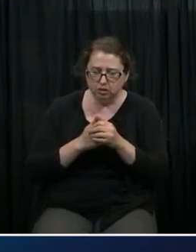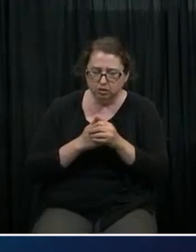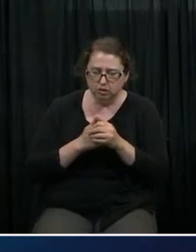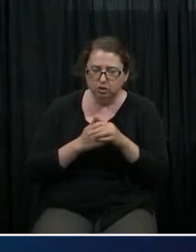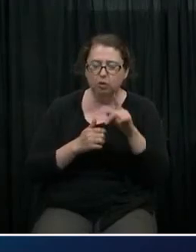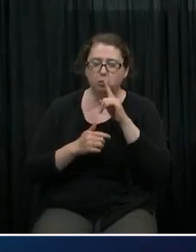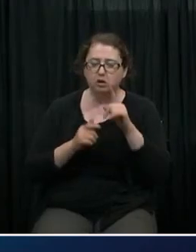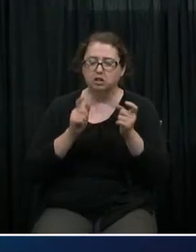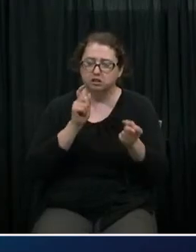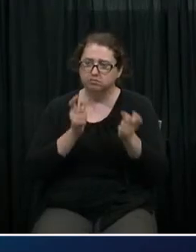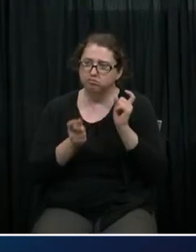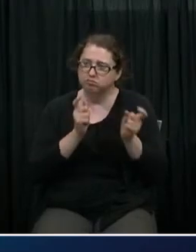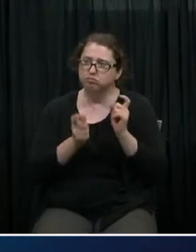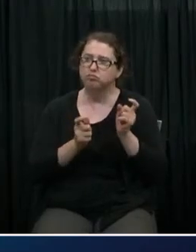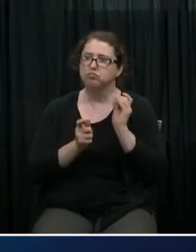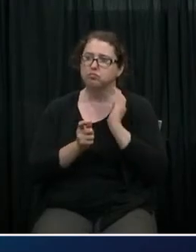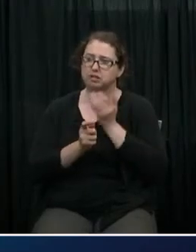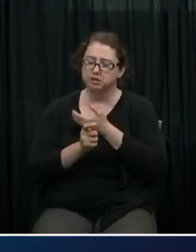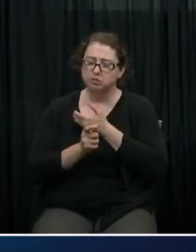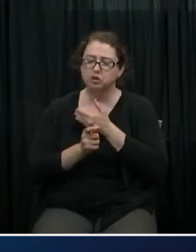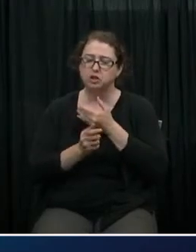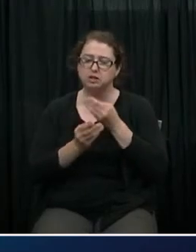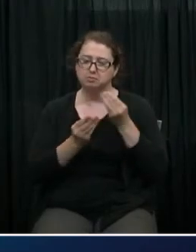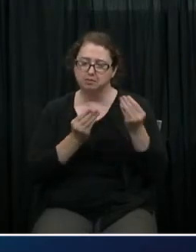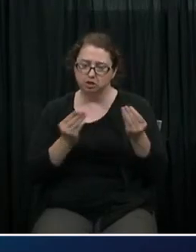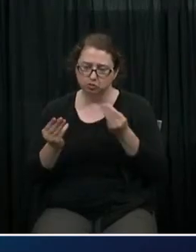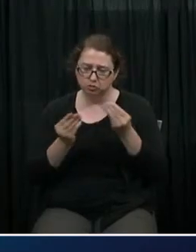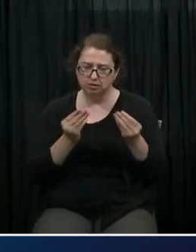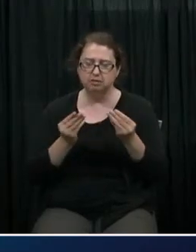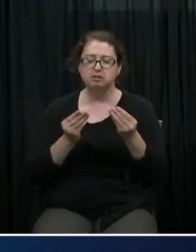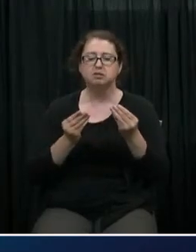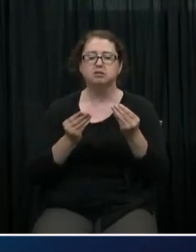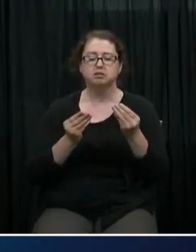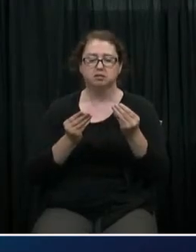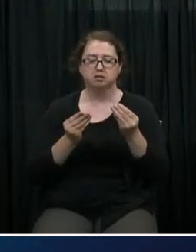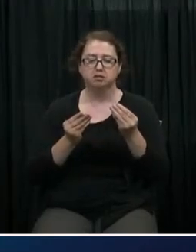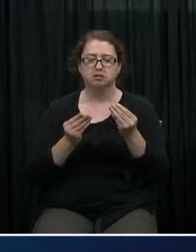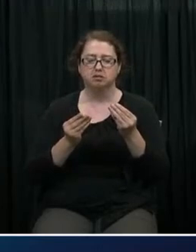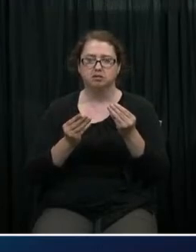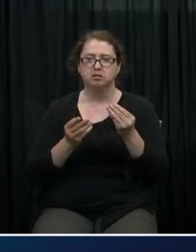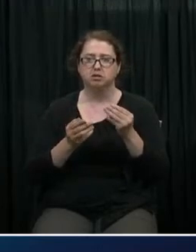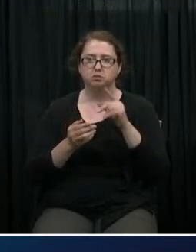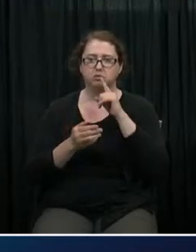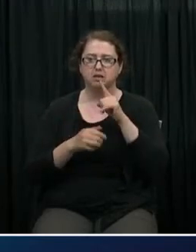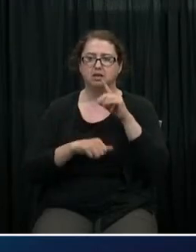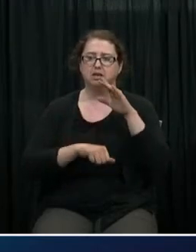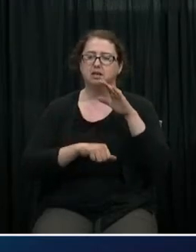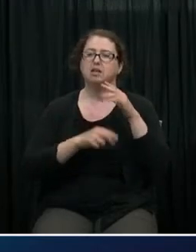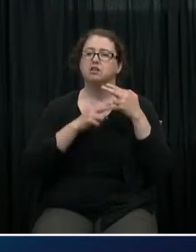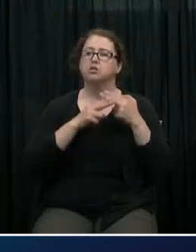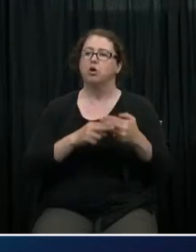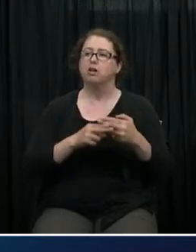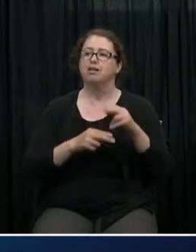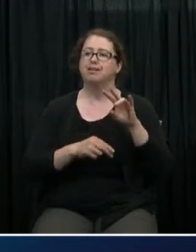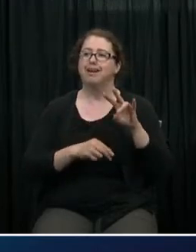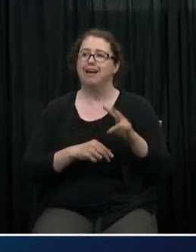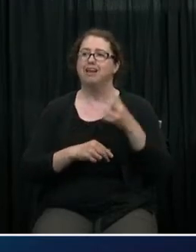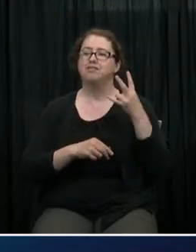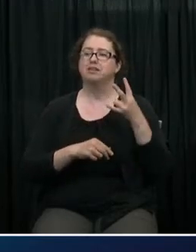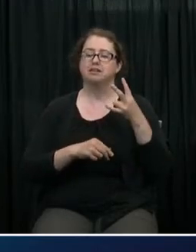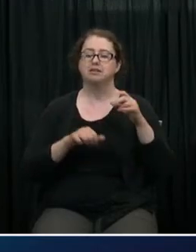reformat one of the ministries as it being called Adventist